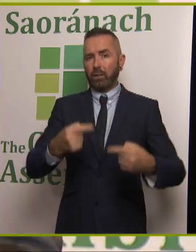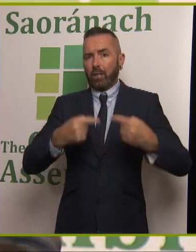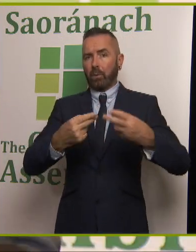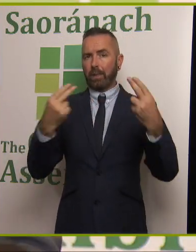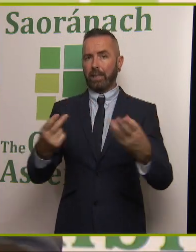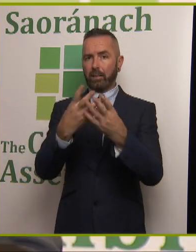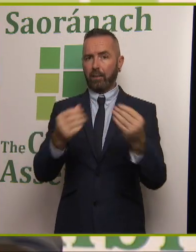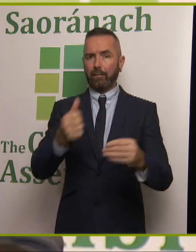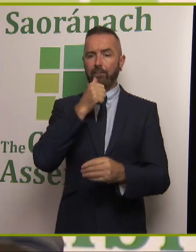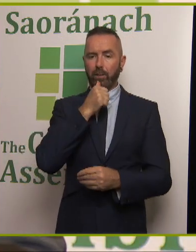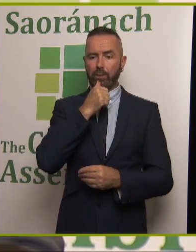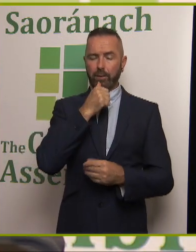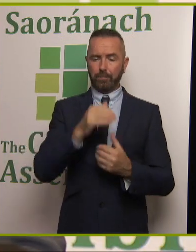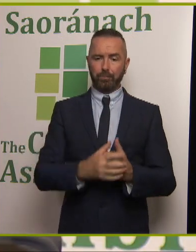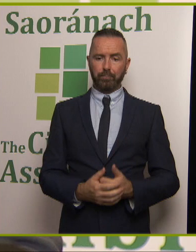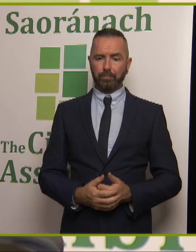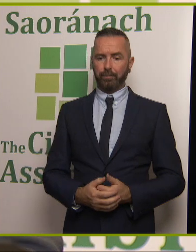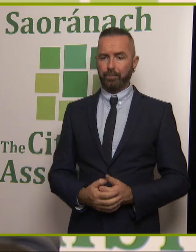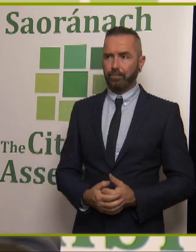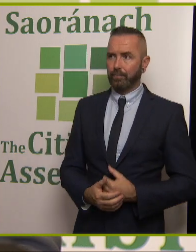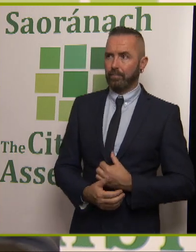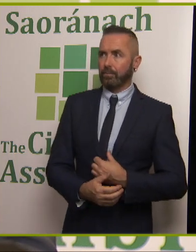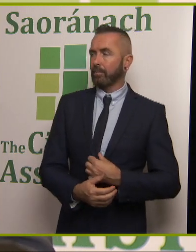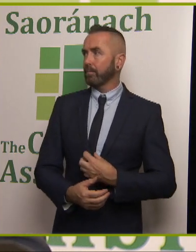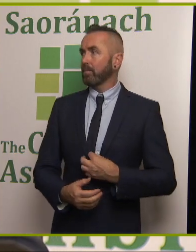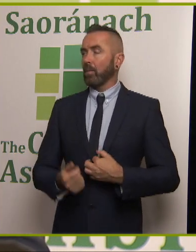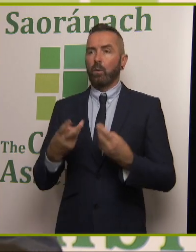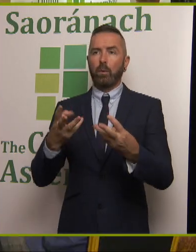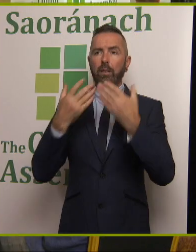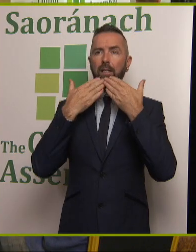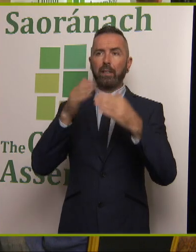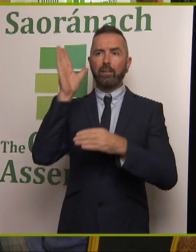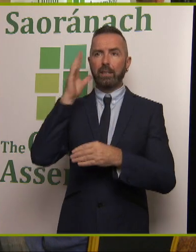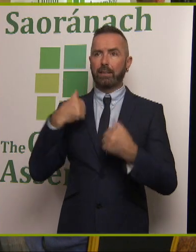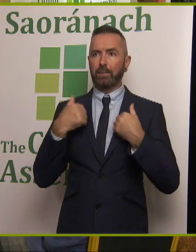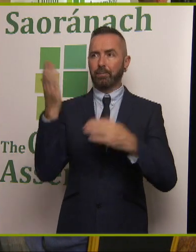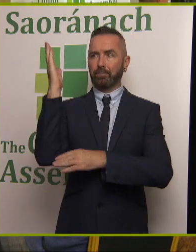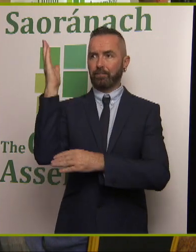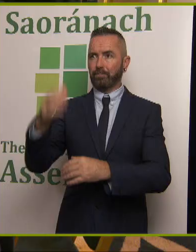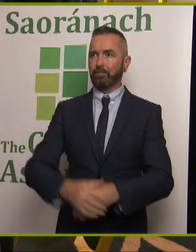solve as a society and in the position I occupy. Thank you very much.